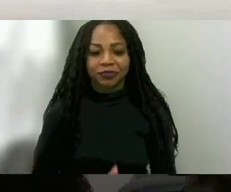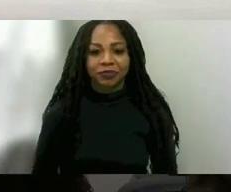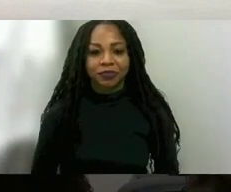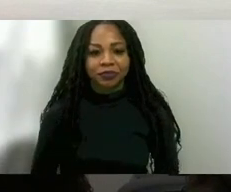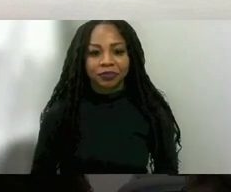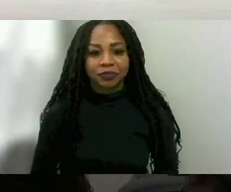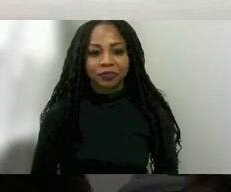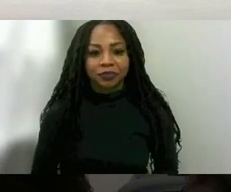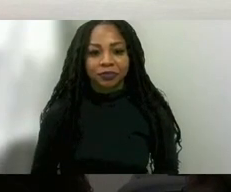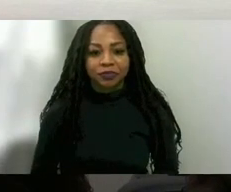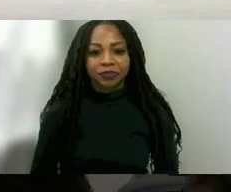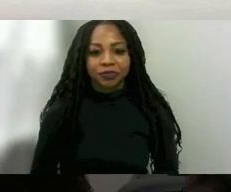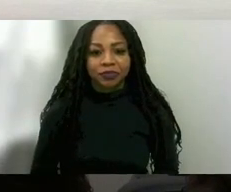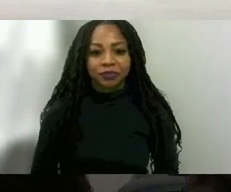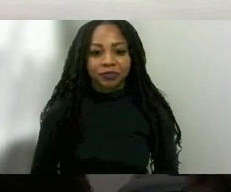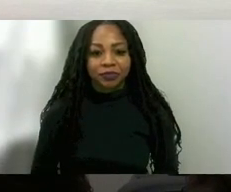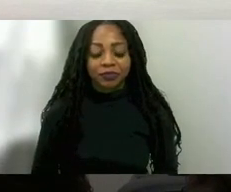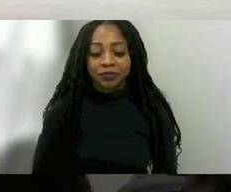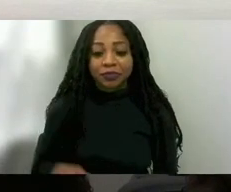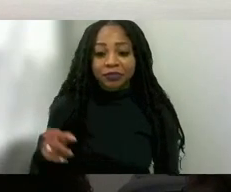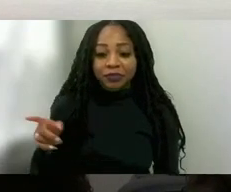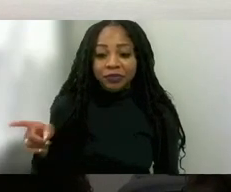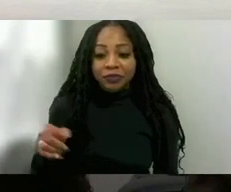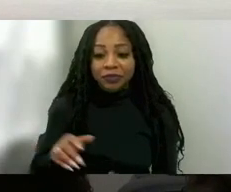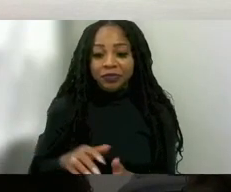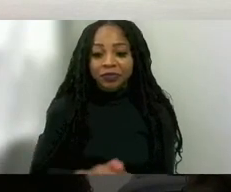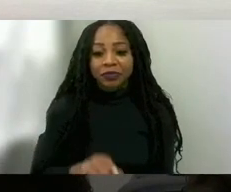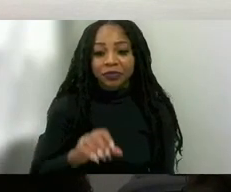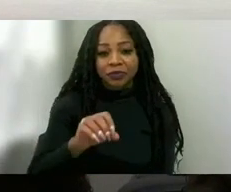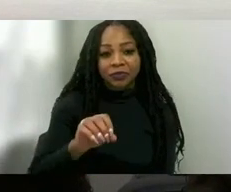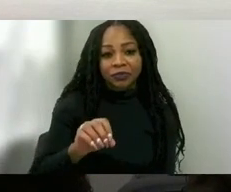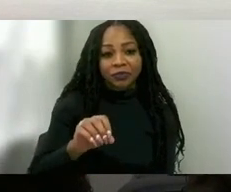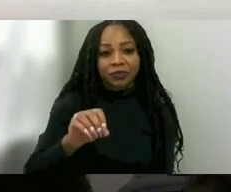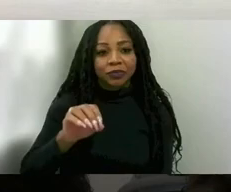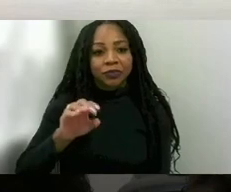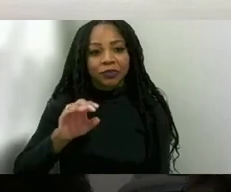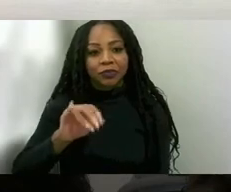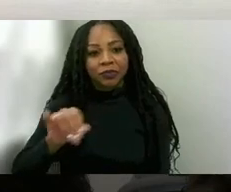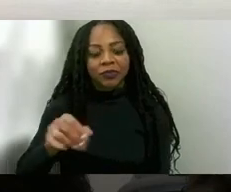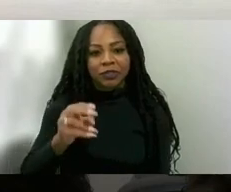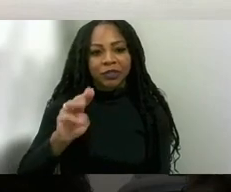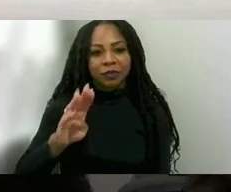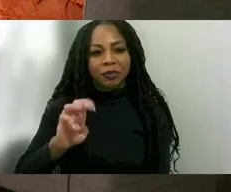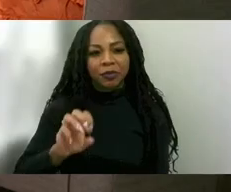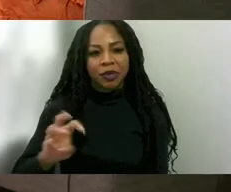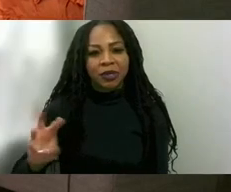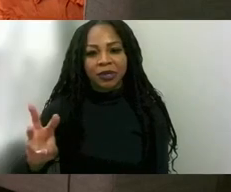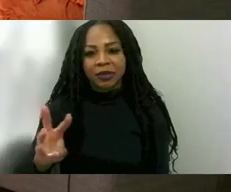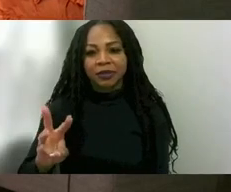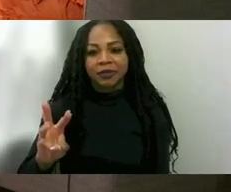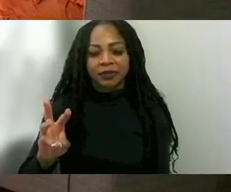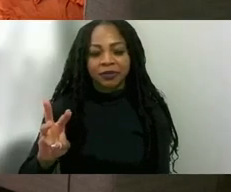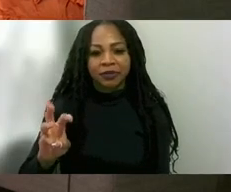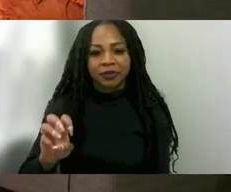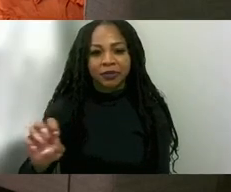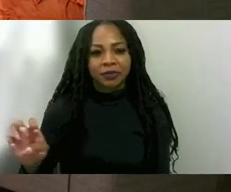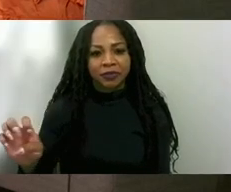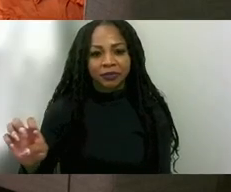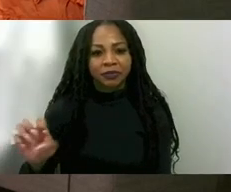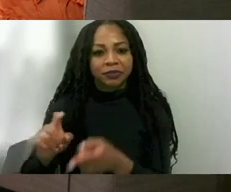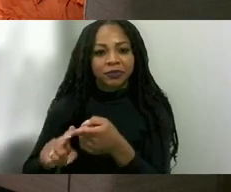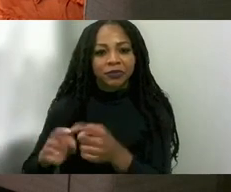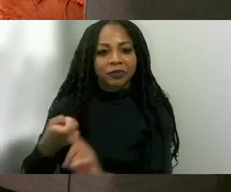Susan is Ojibwe from Kuching First Nation in Treaty